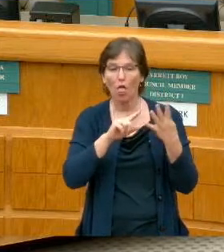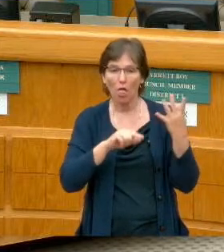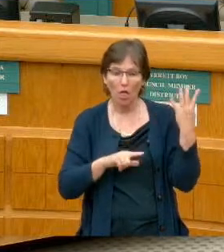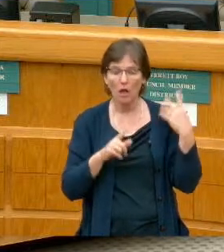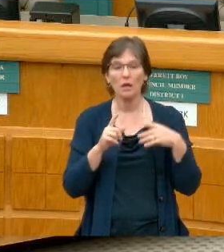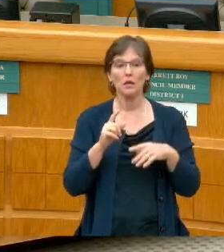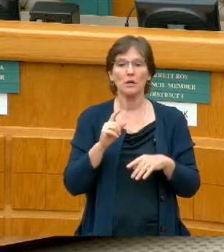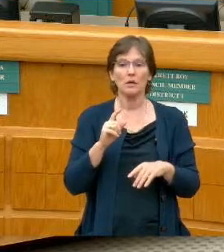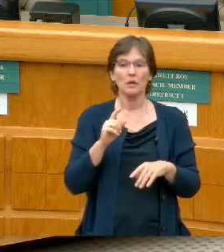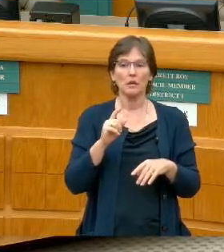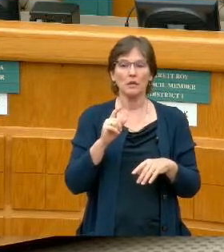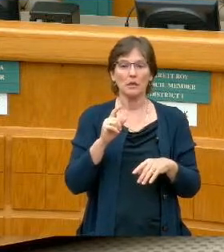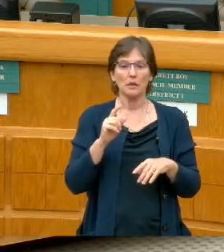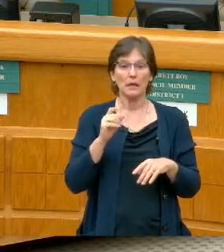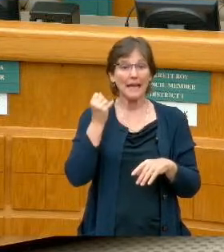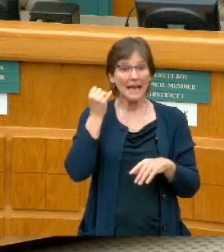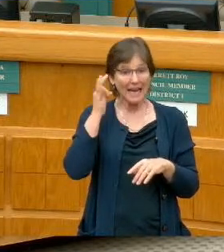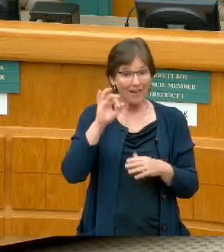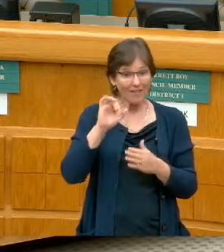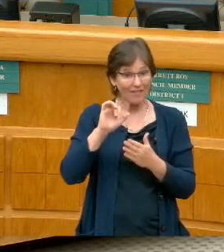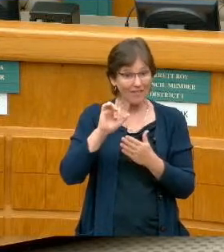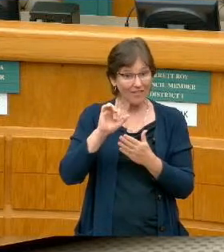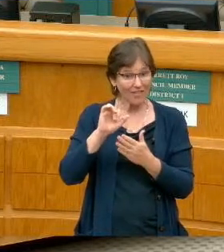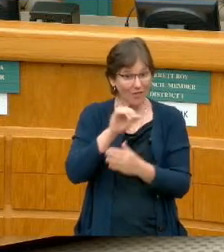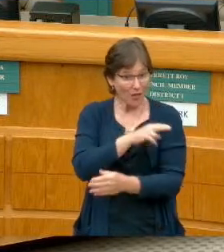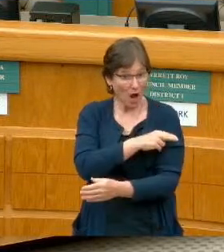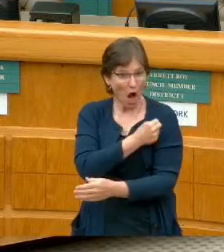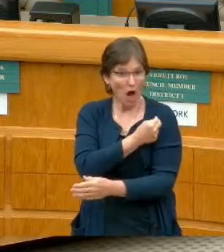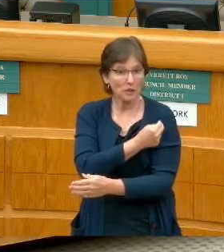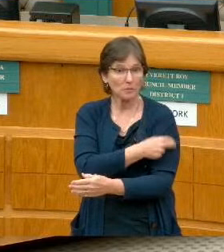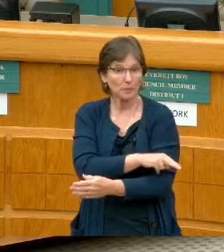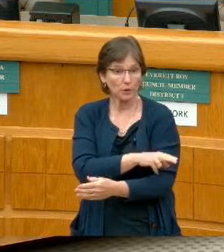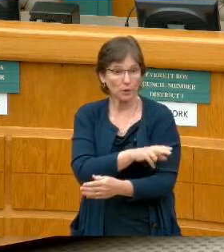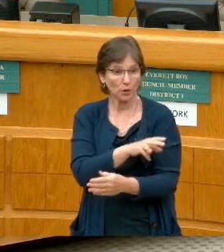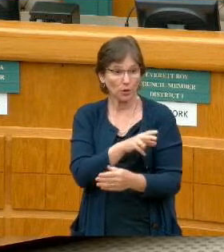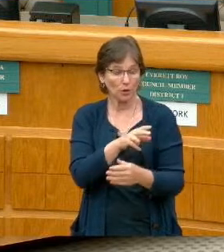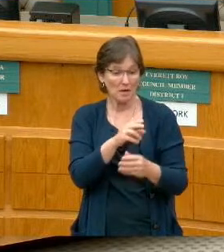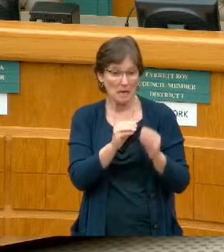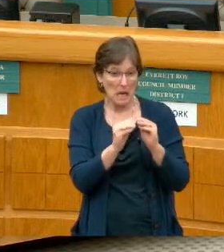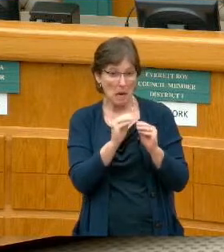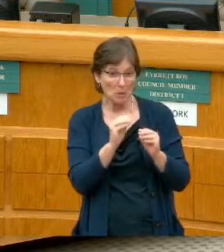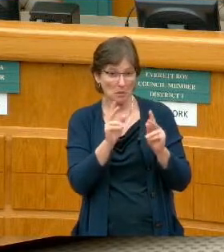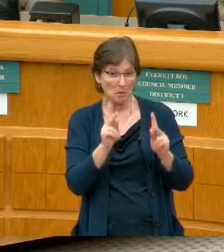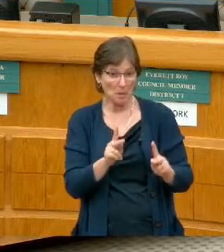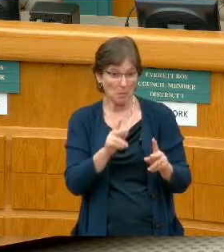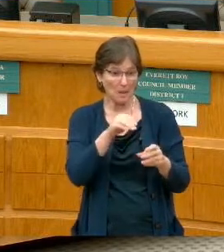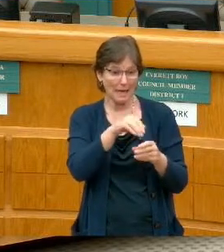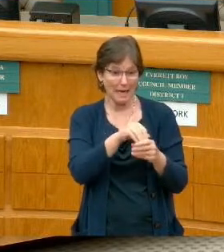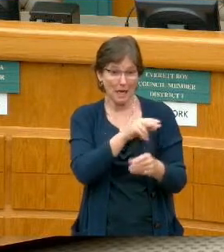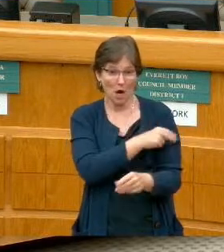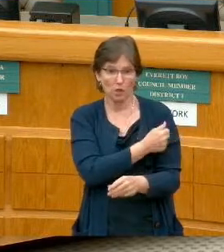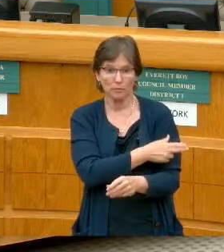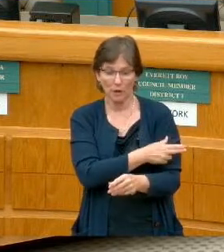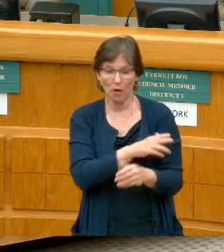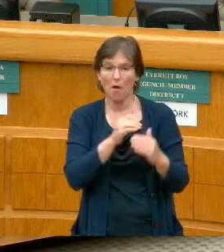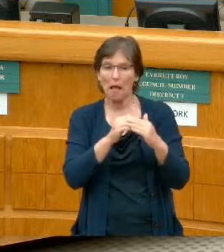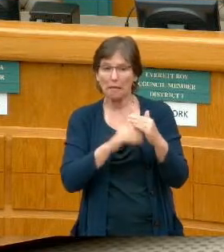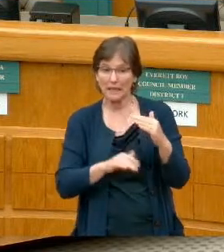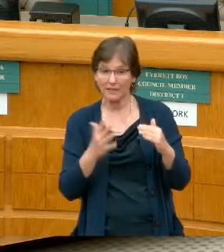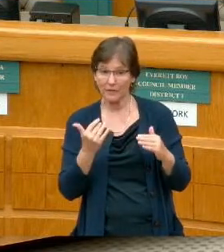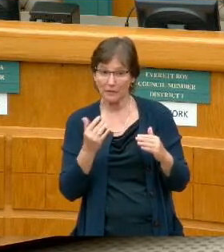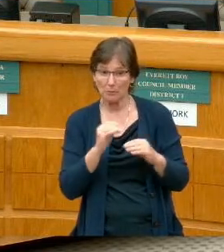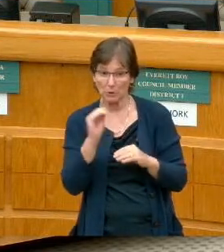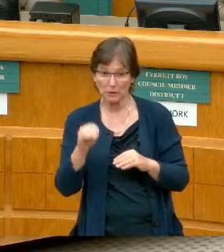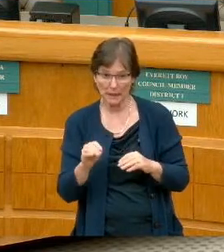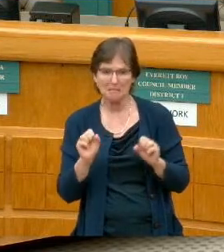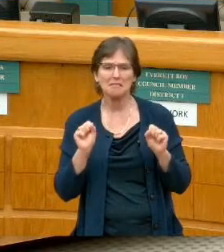hospitalization capacity due to COVID-19 was less than 15%, as it is here. We can be successful if we all work